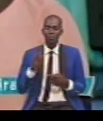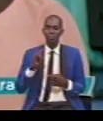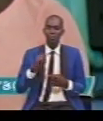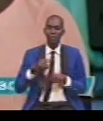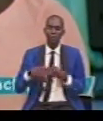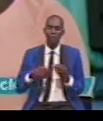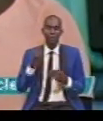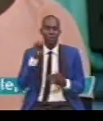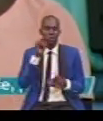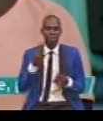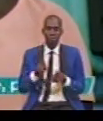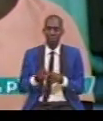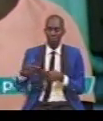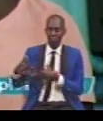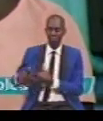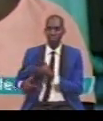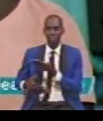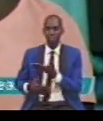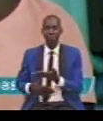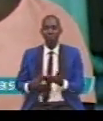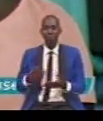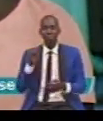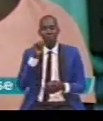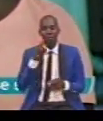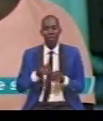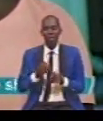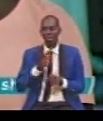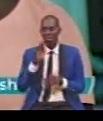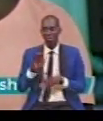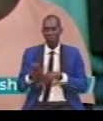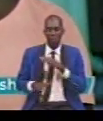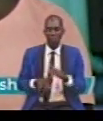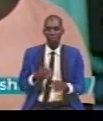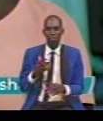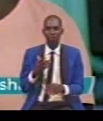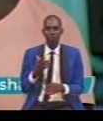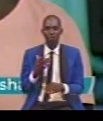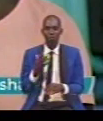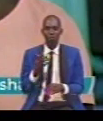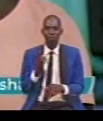sister's behalf here. She never used to walk properly. She used to